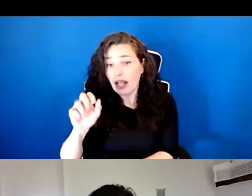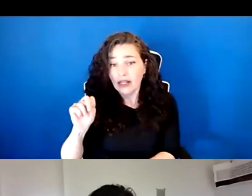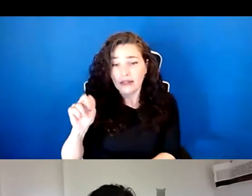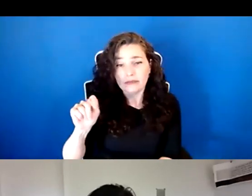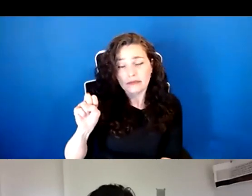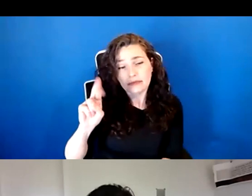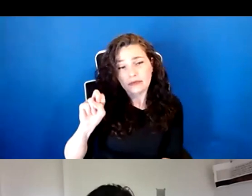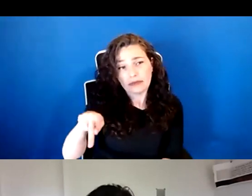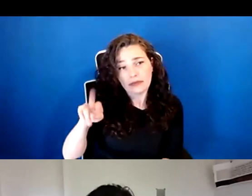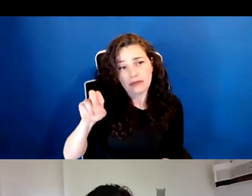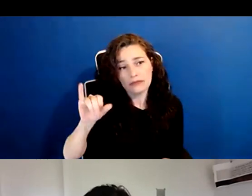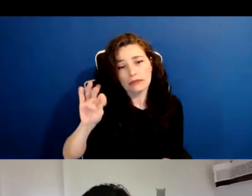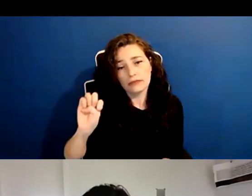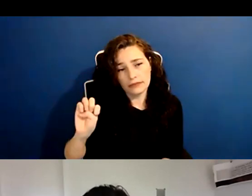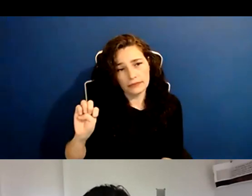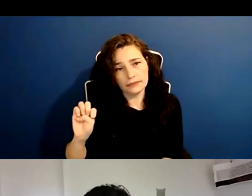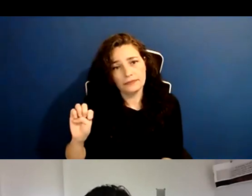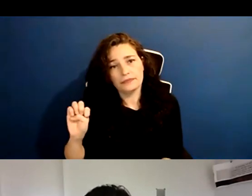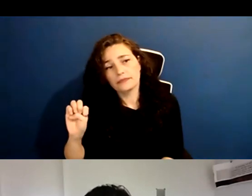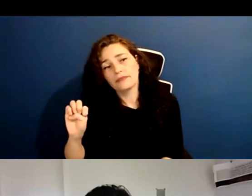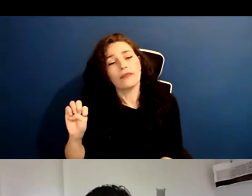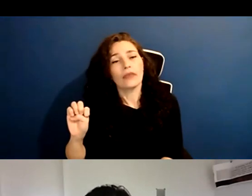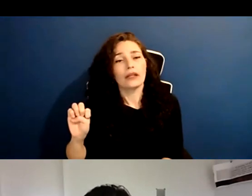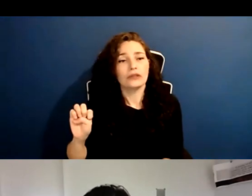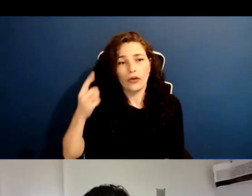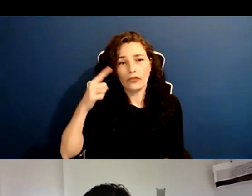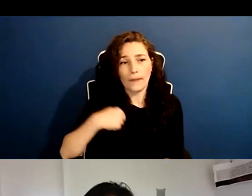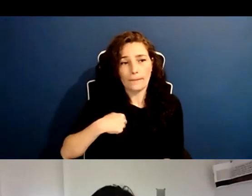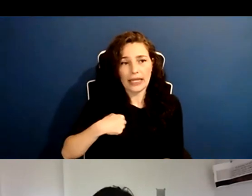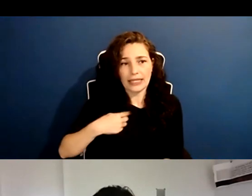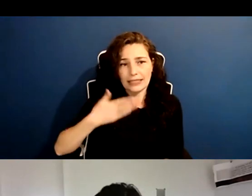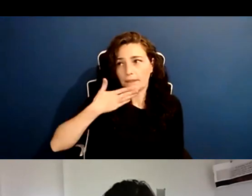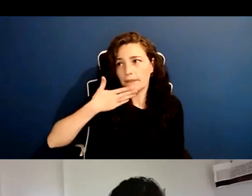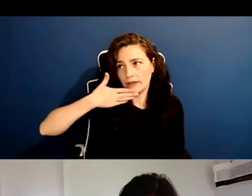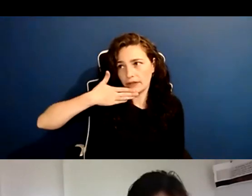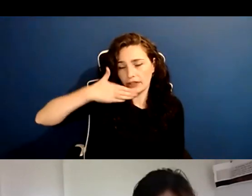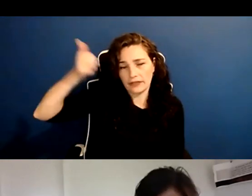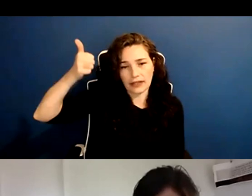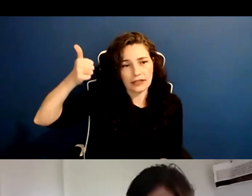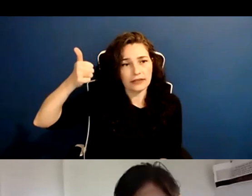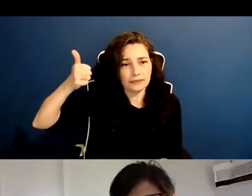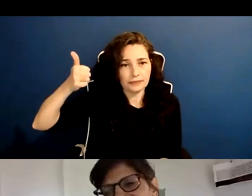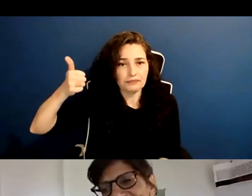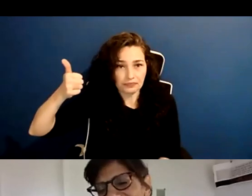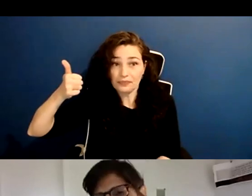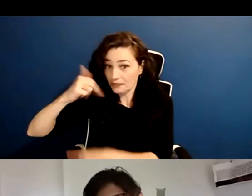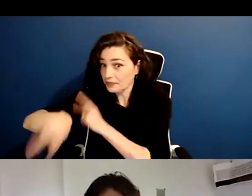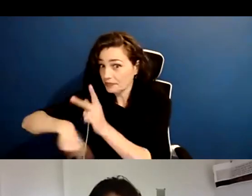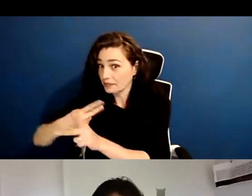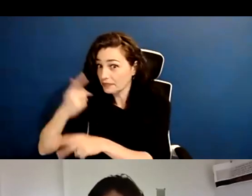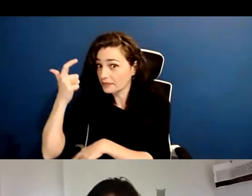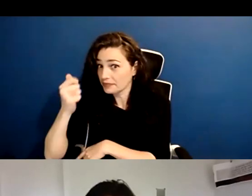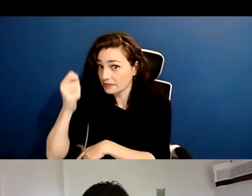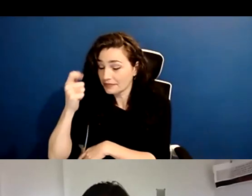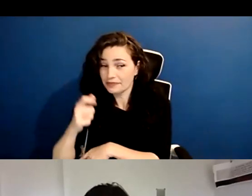$15K? For me, my best kind of grant. That's the best kind of requirement. Then there are